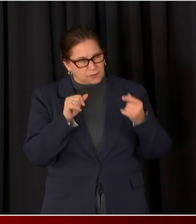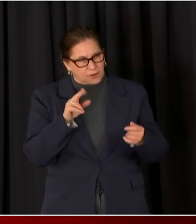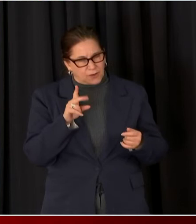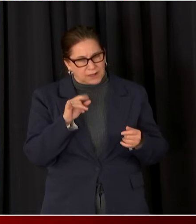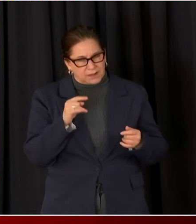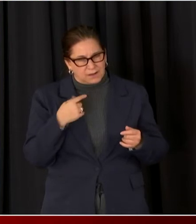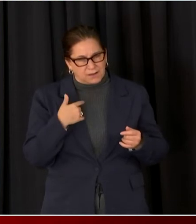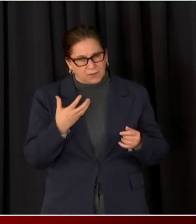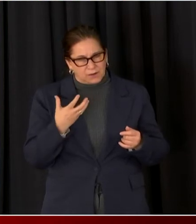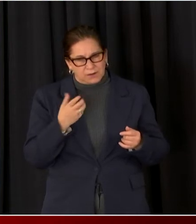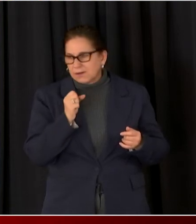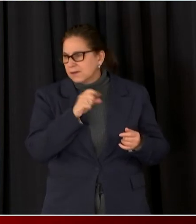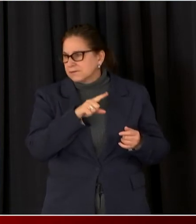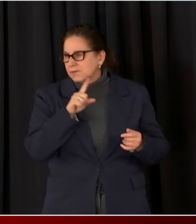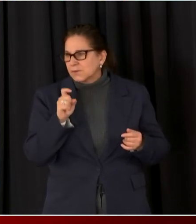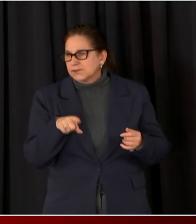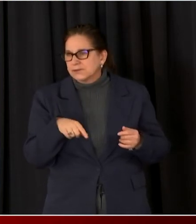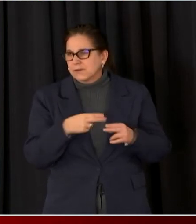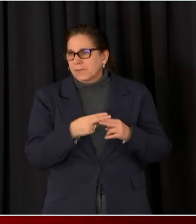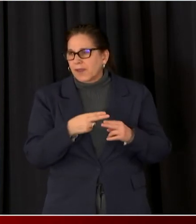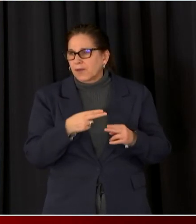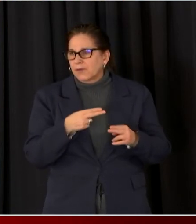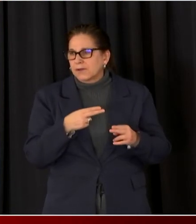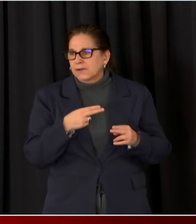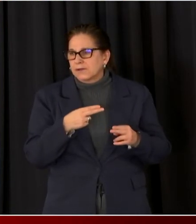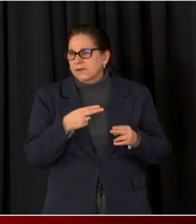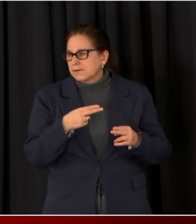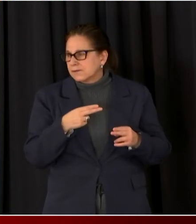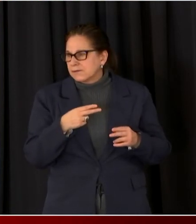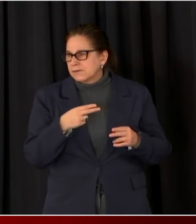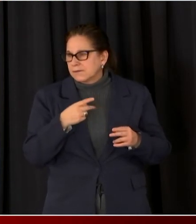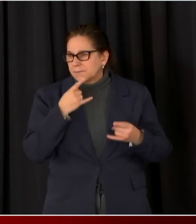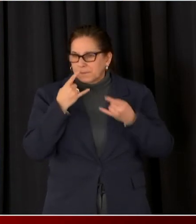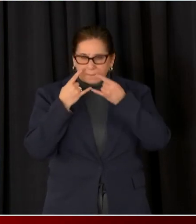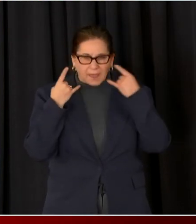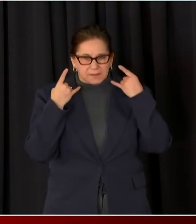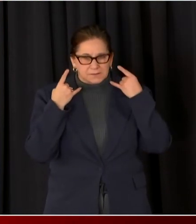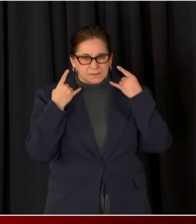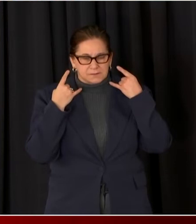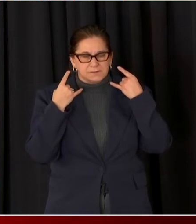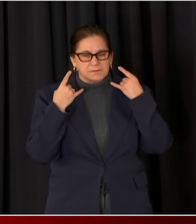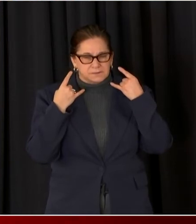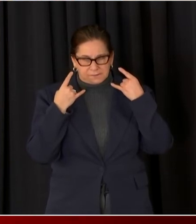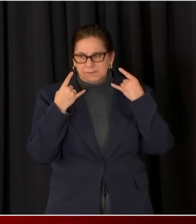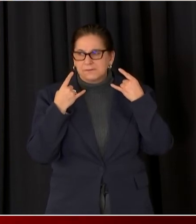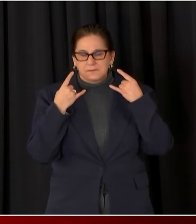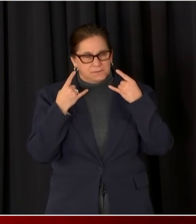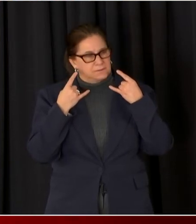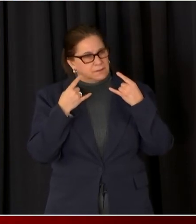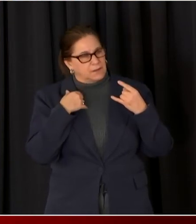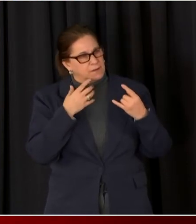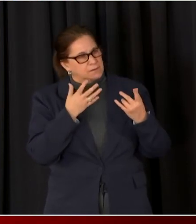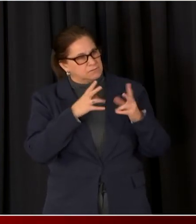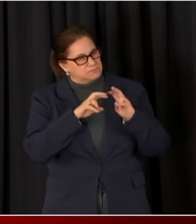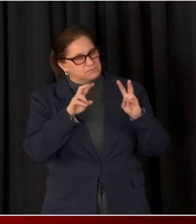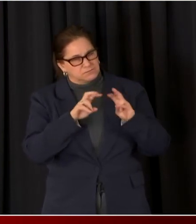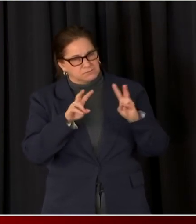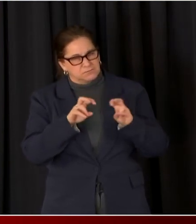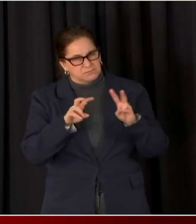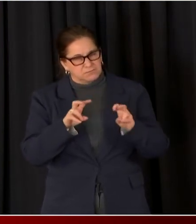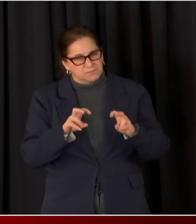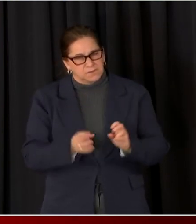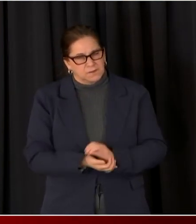public areas or private areas? What areas are you looking at? Well, it's a combination of public areas that are indoor and outdoor. Private